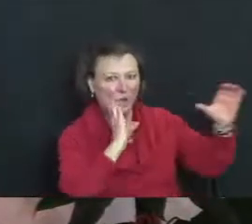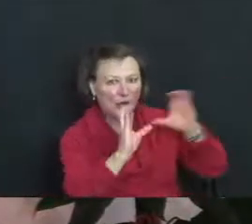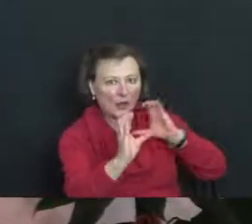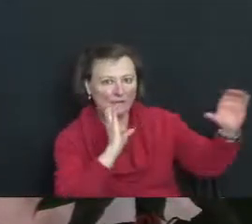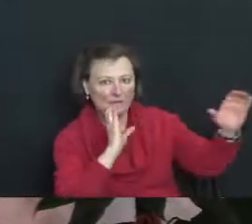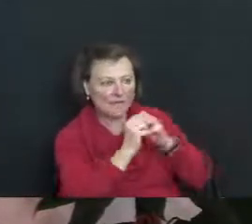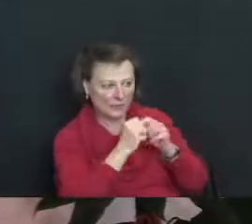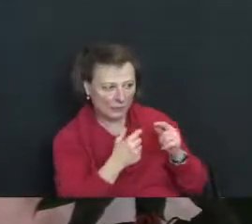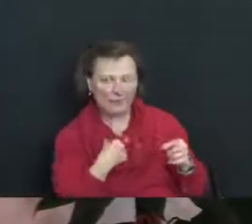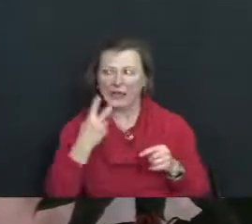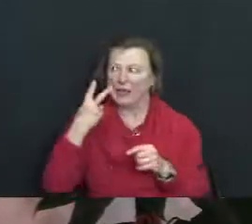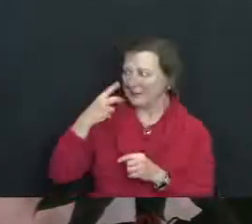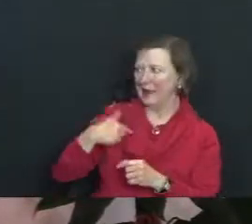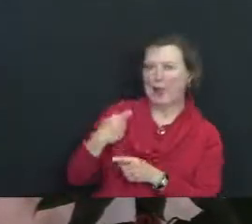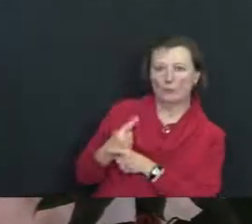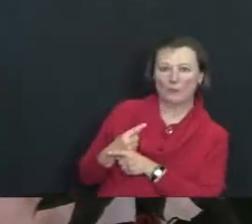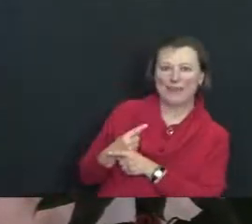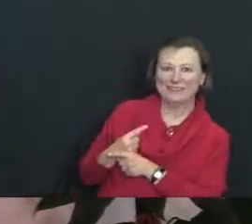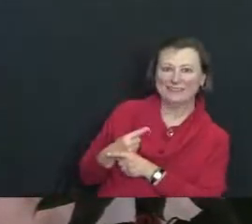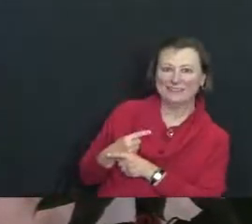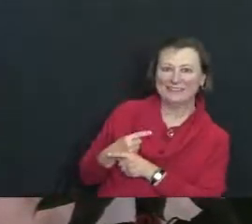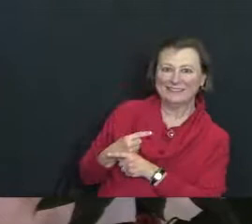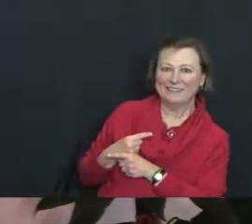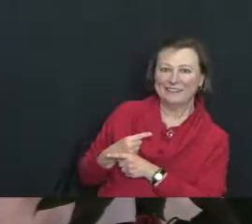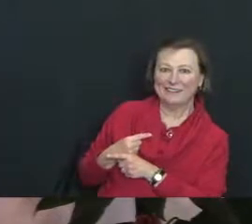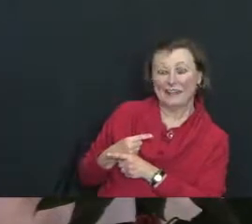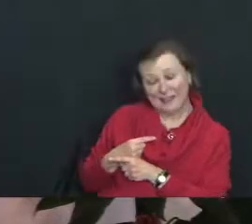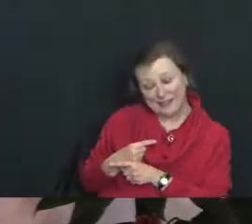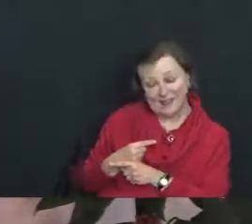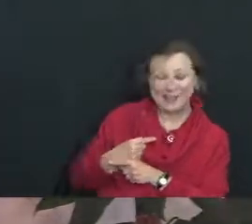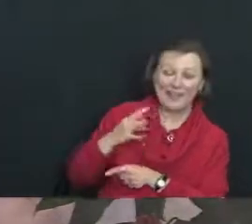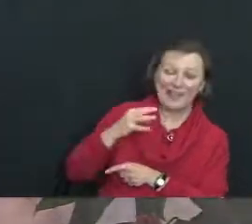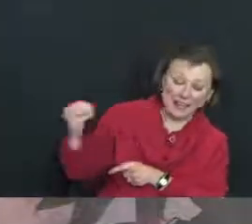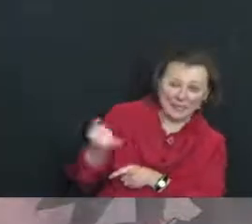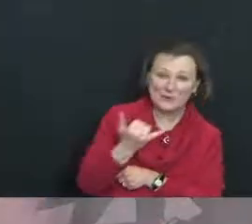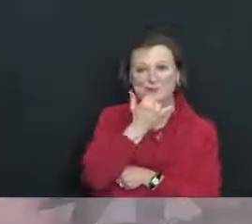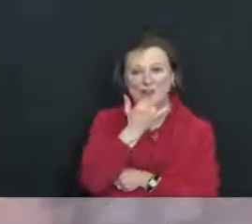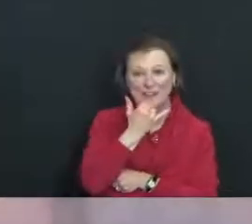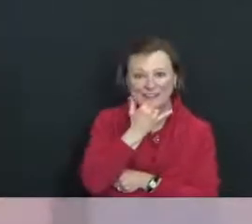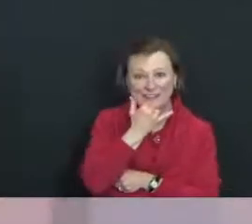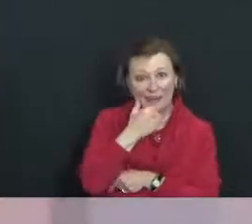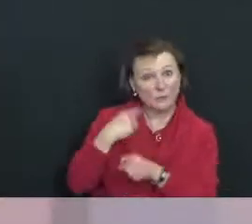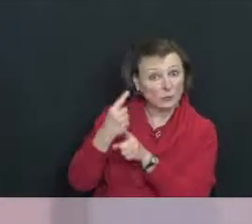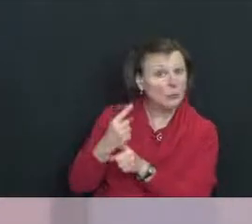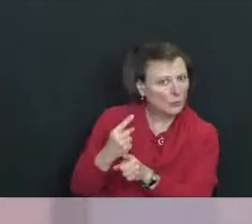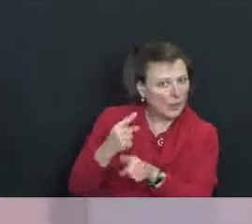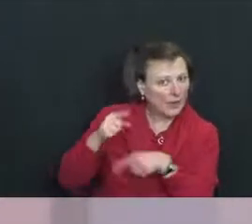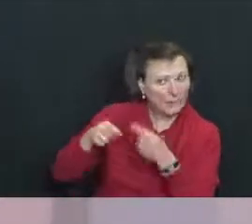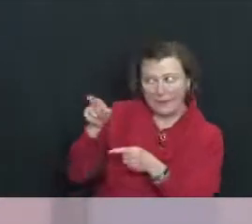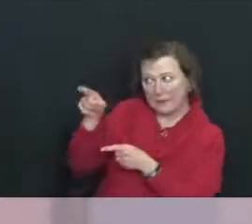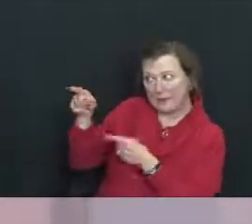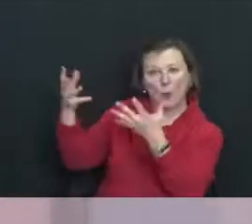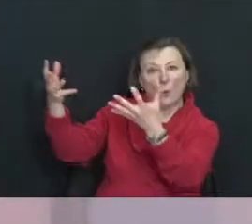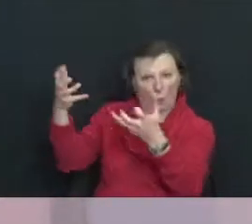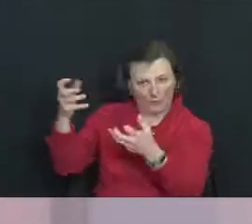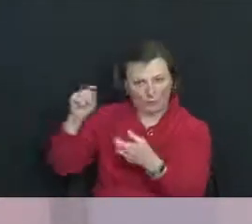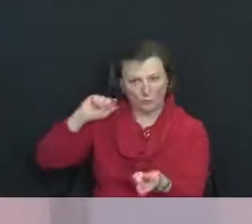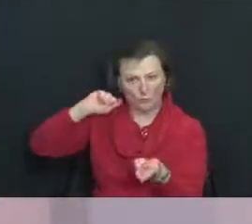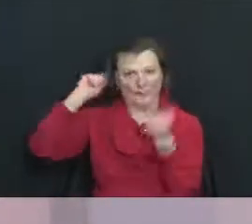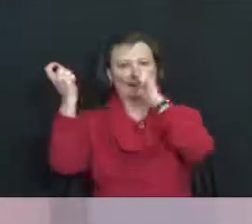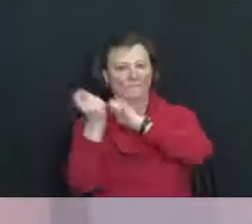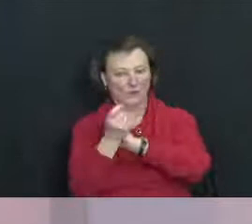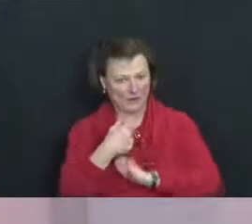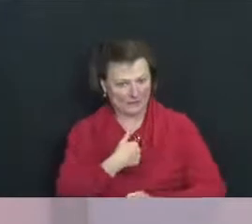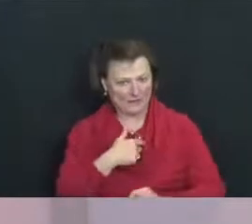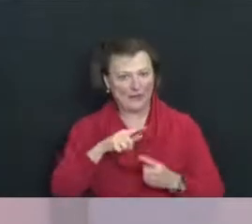see that I was right and wrong. I was right about him wanting to convert me